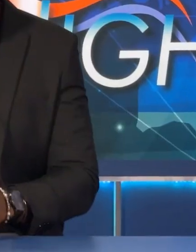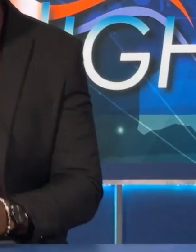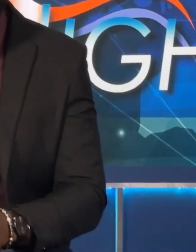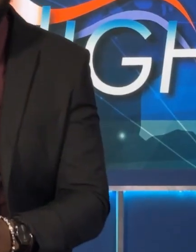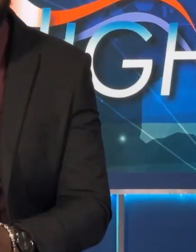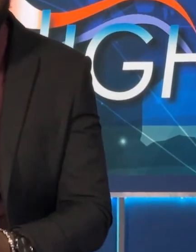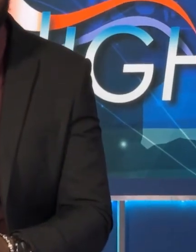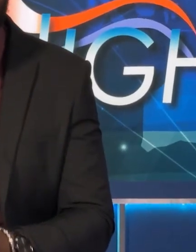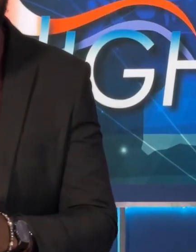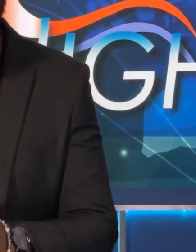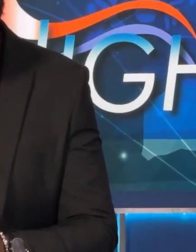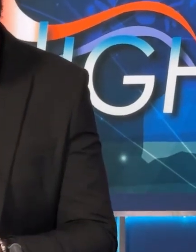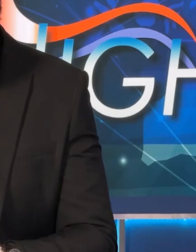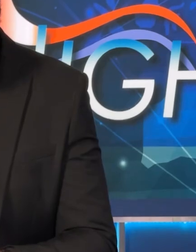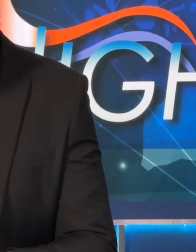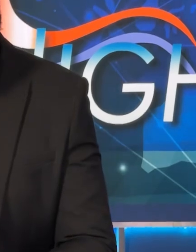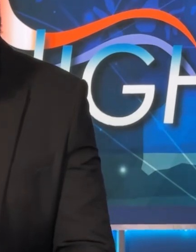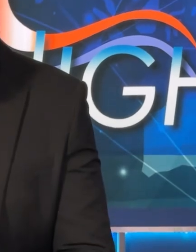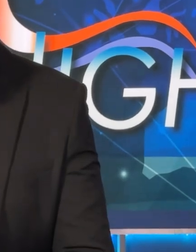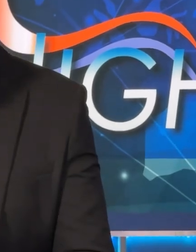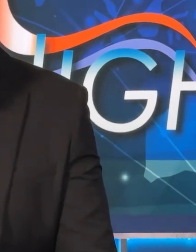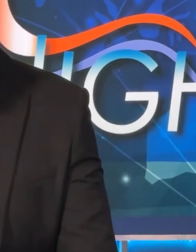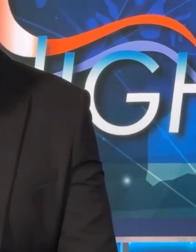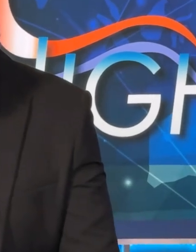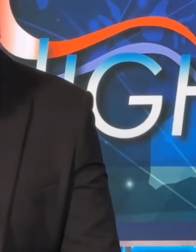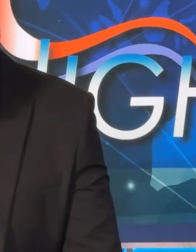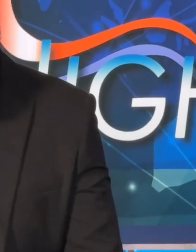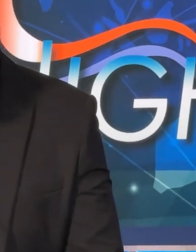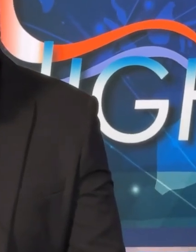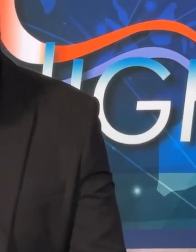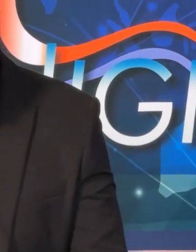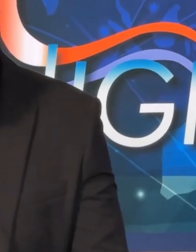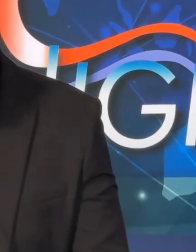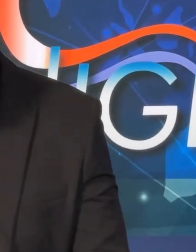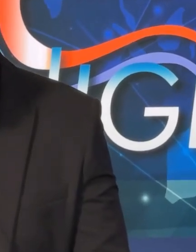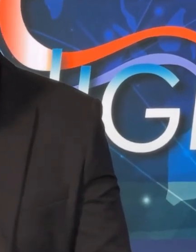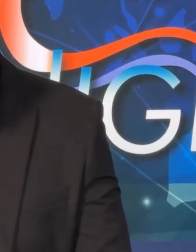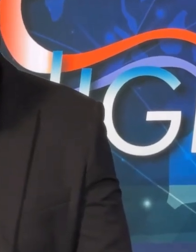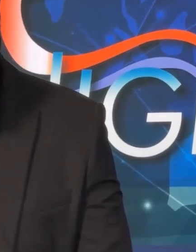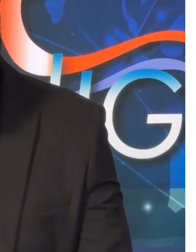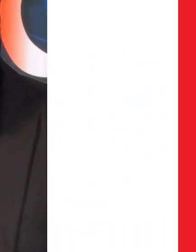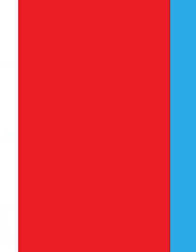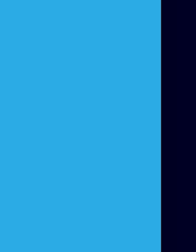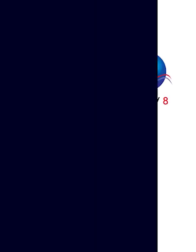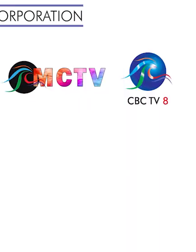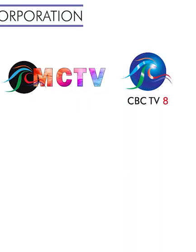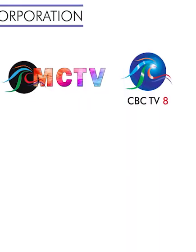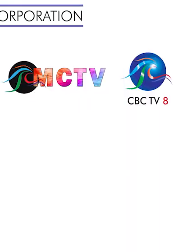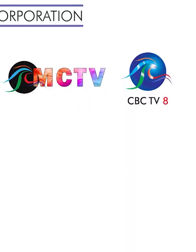Thanks for visiting us. To get more stories like this one, like and subscribe to our YouTube channel.